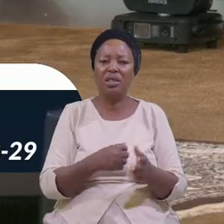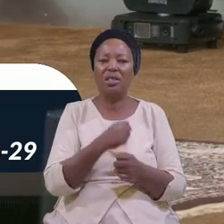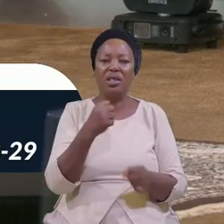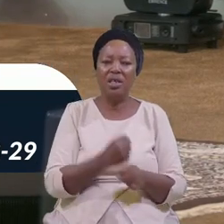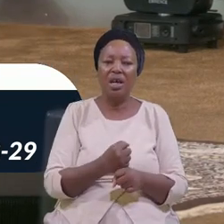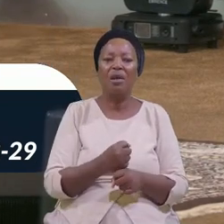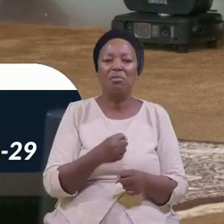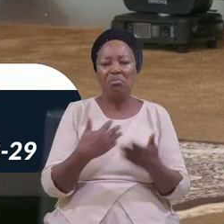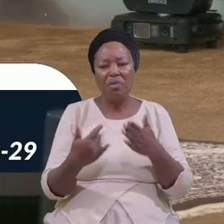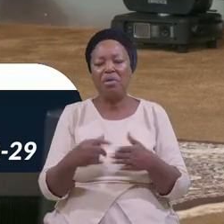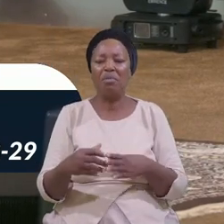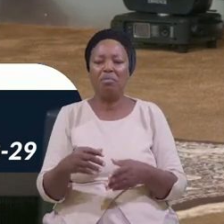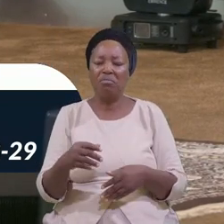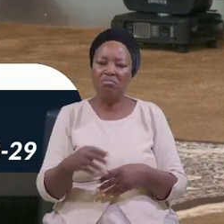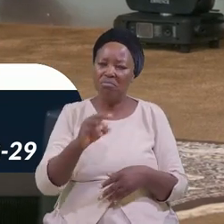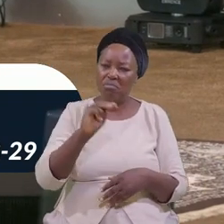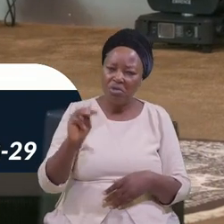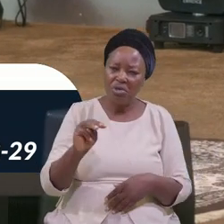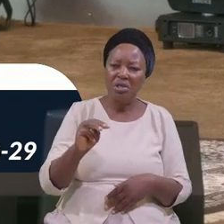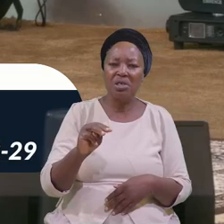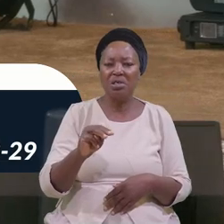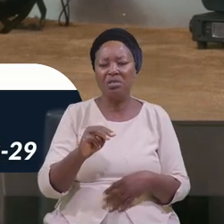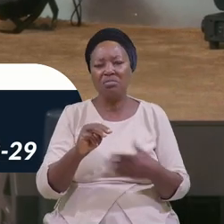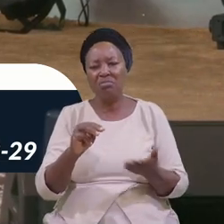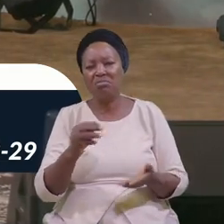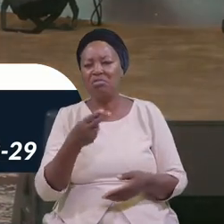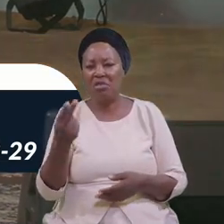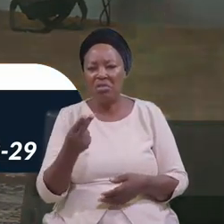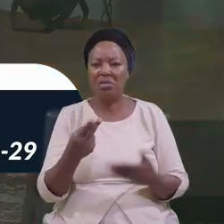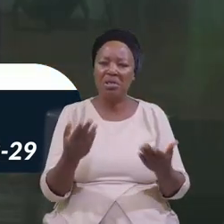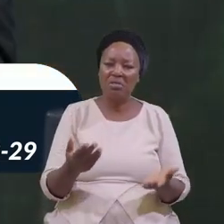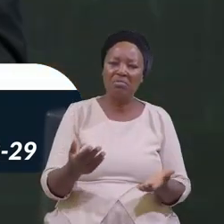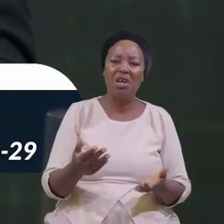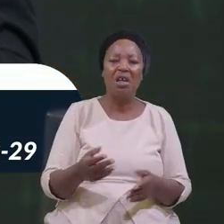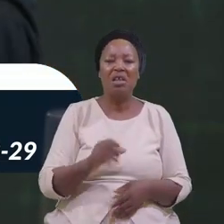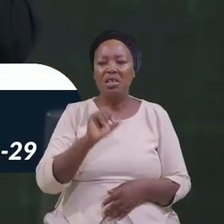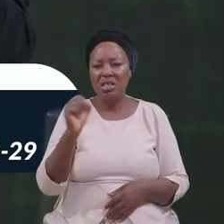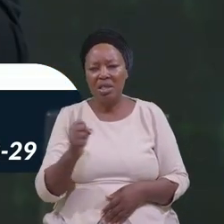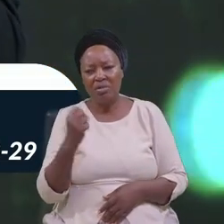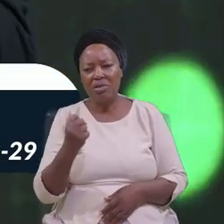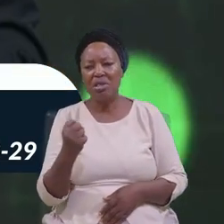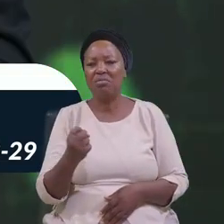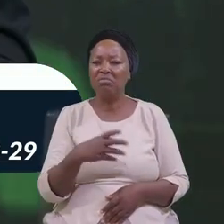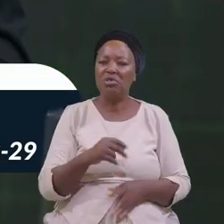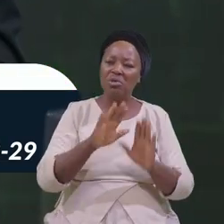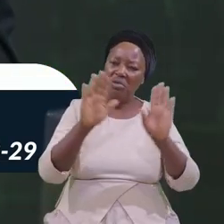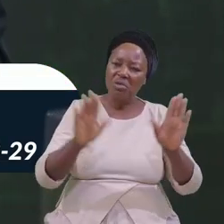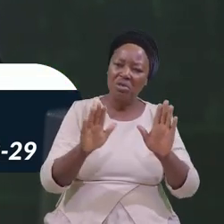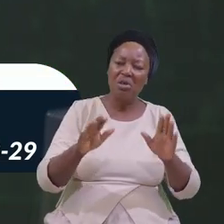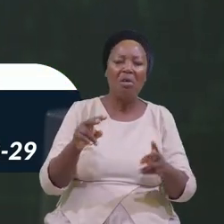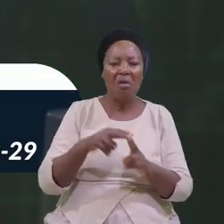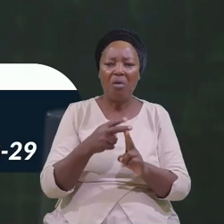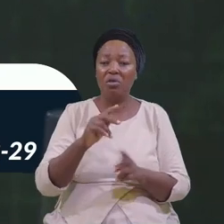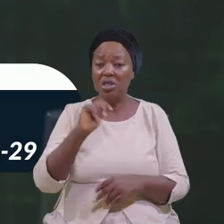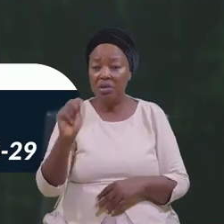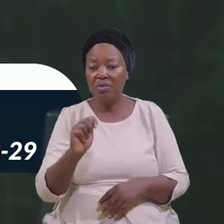or Thursday or it's a Saturday or Sunday or Tuesday, you do exactly